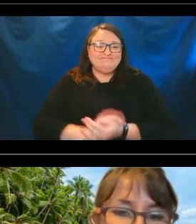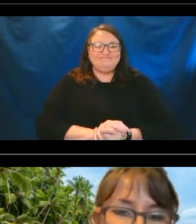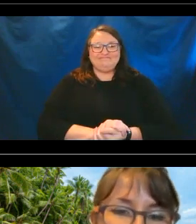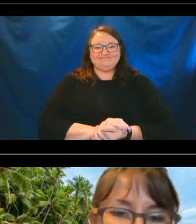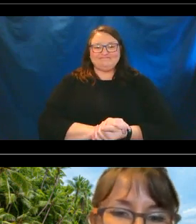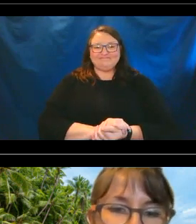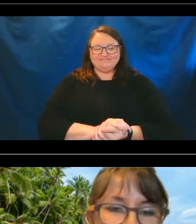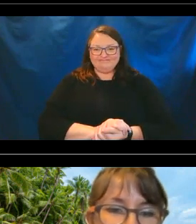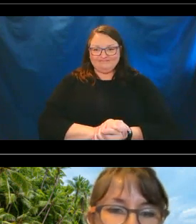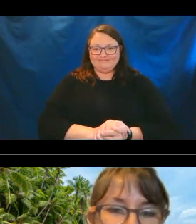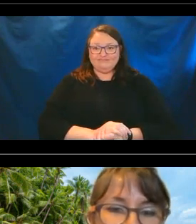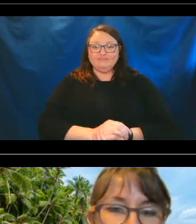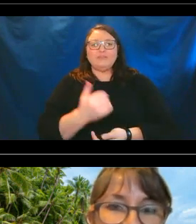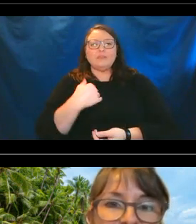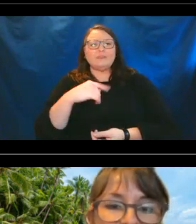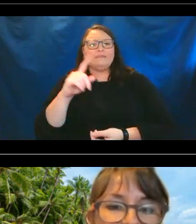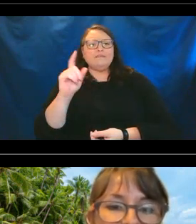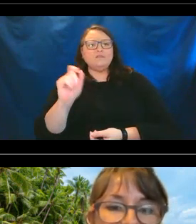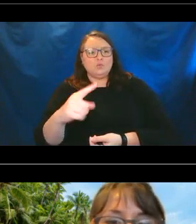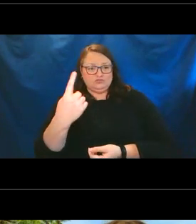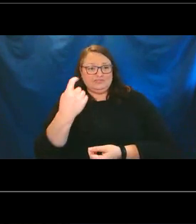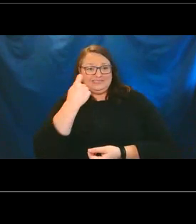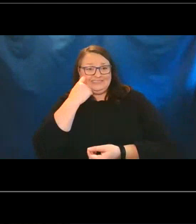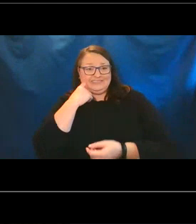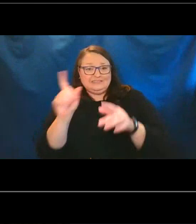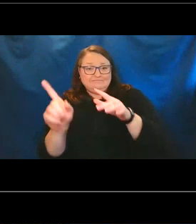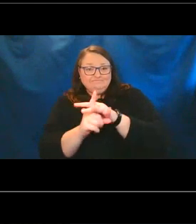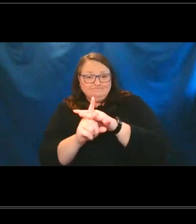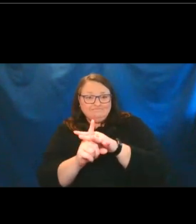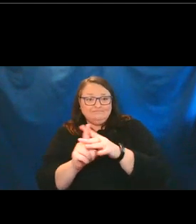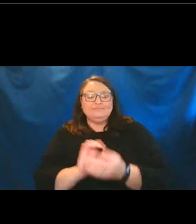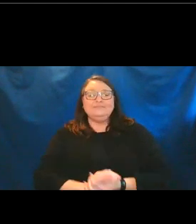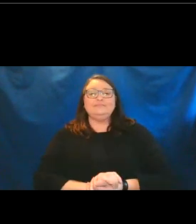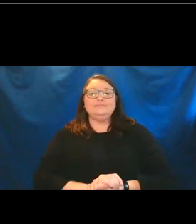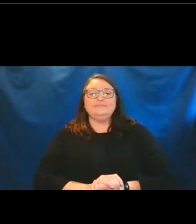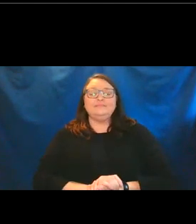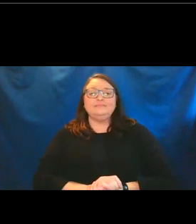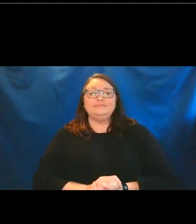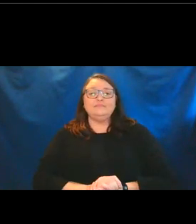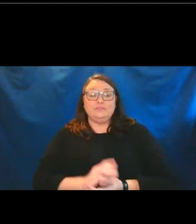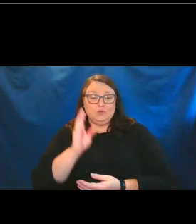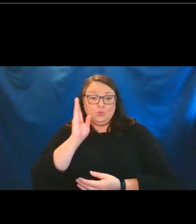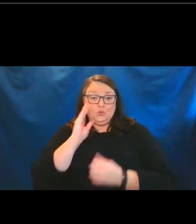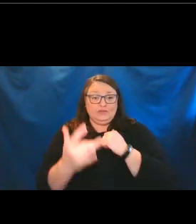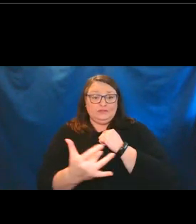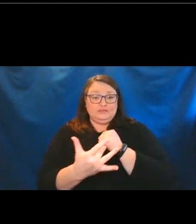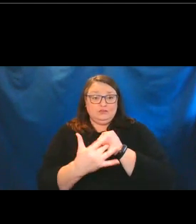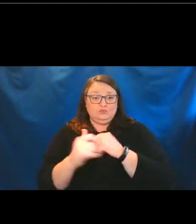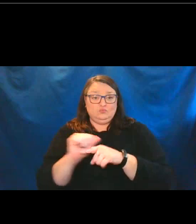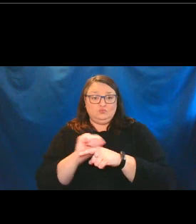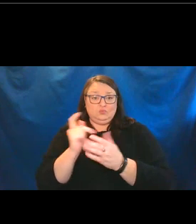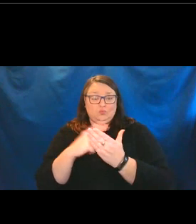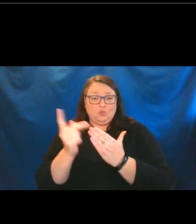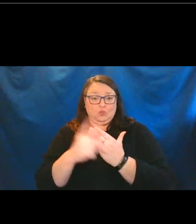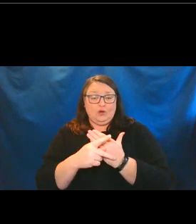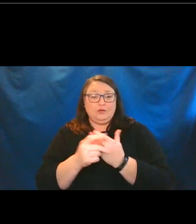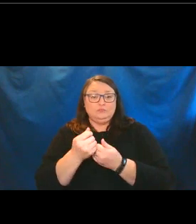I do Thanks. have one question that just rolled in, and that is, will the technical training programs result